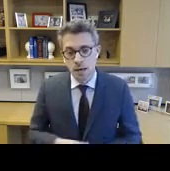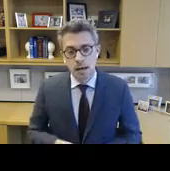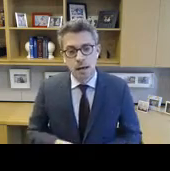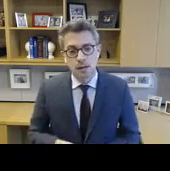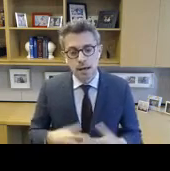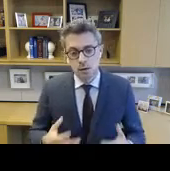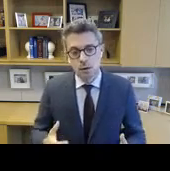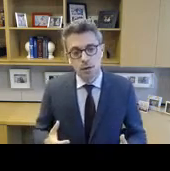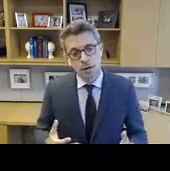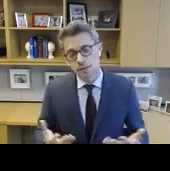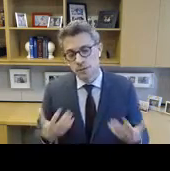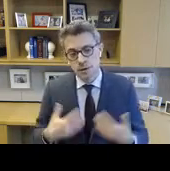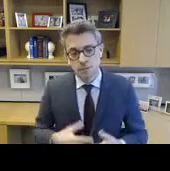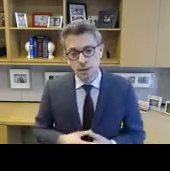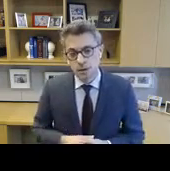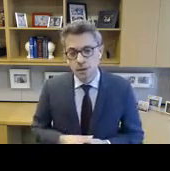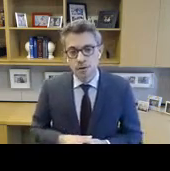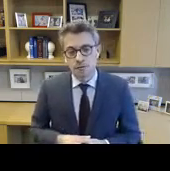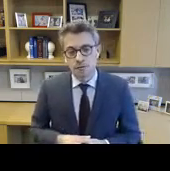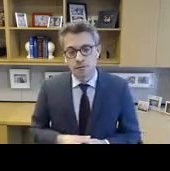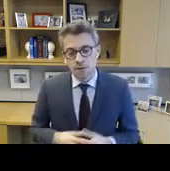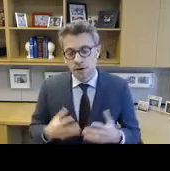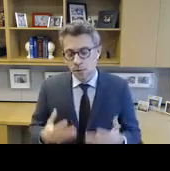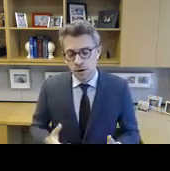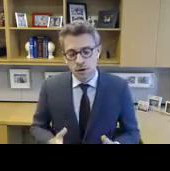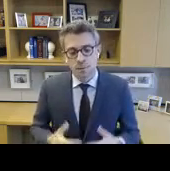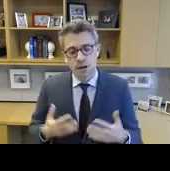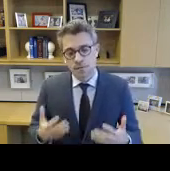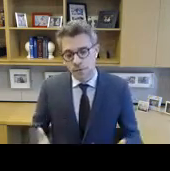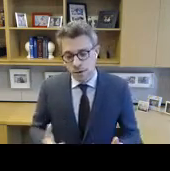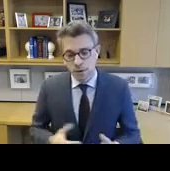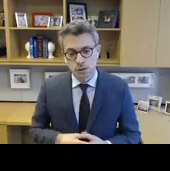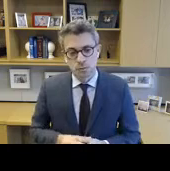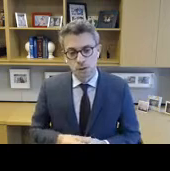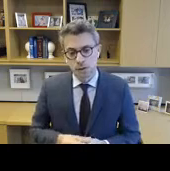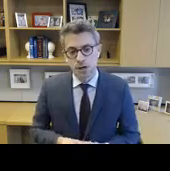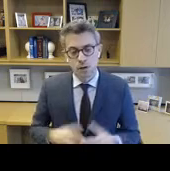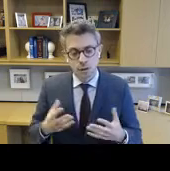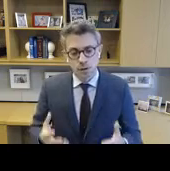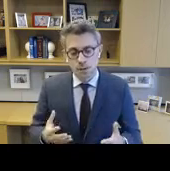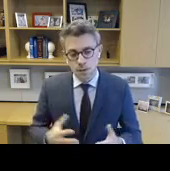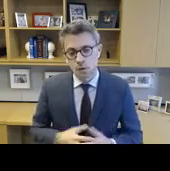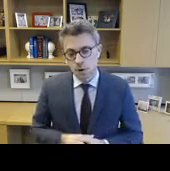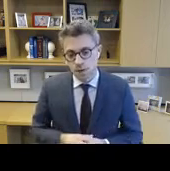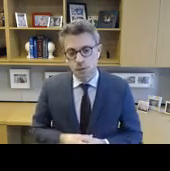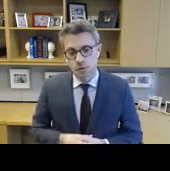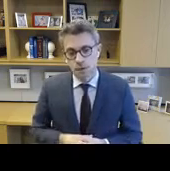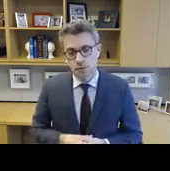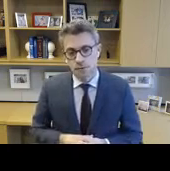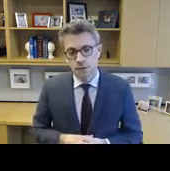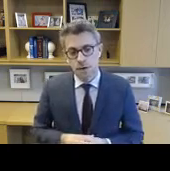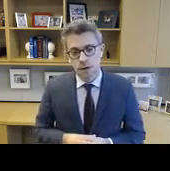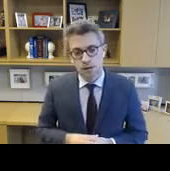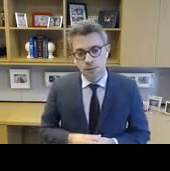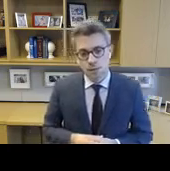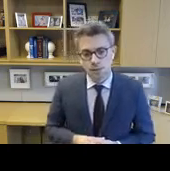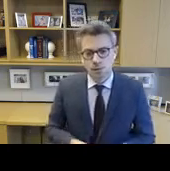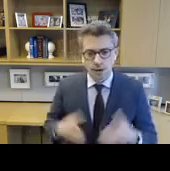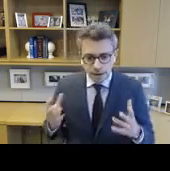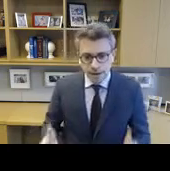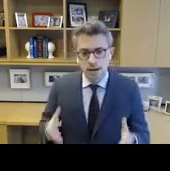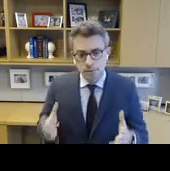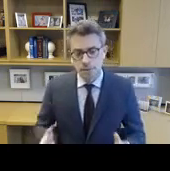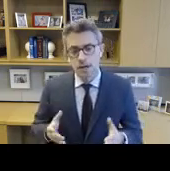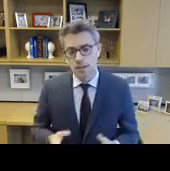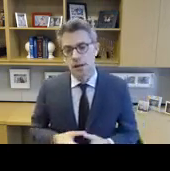amount that you can give is going to be very welcome and very much appreciated. And we're going to be so grateful if you